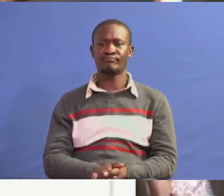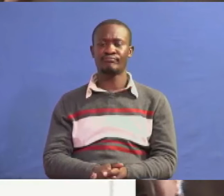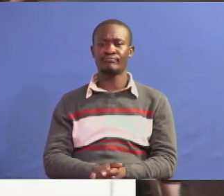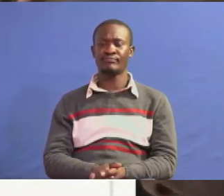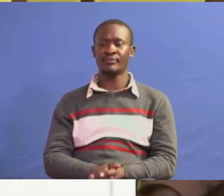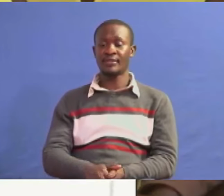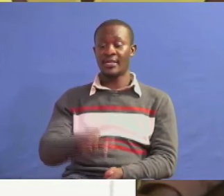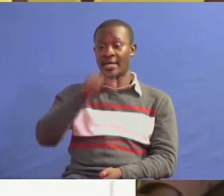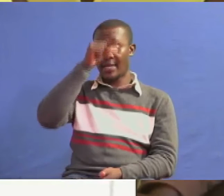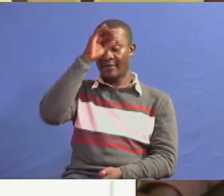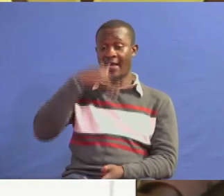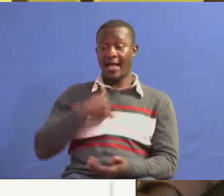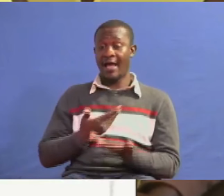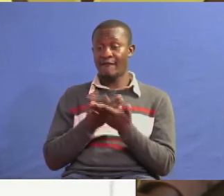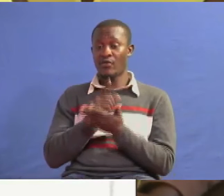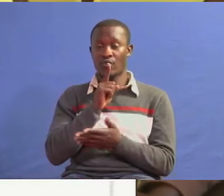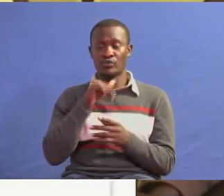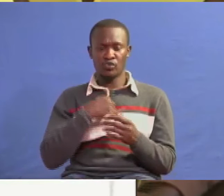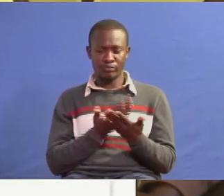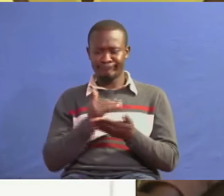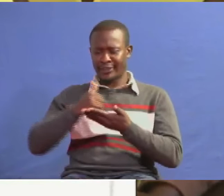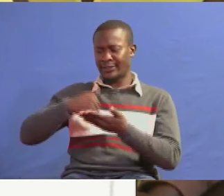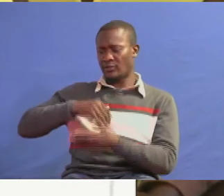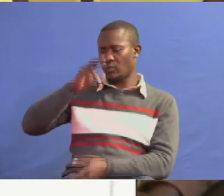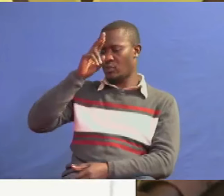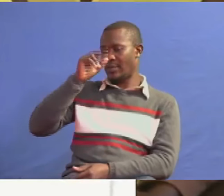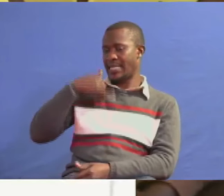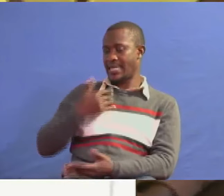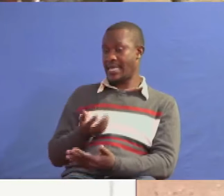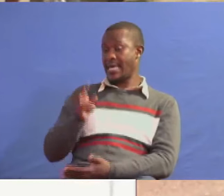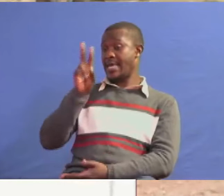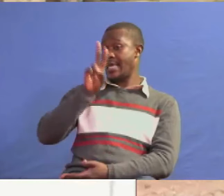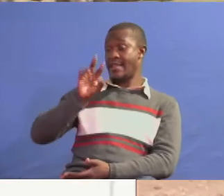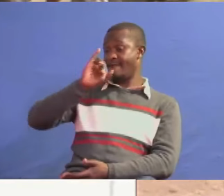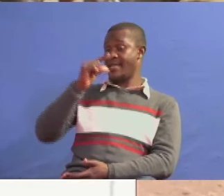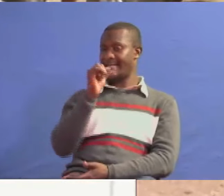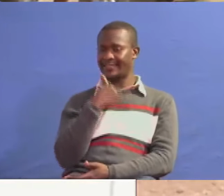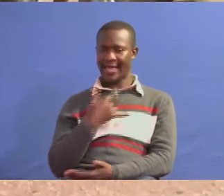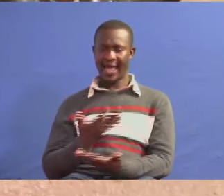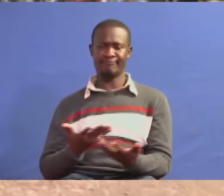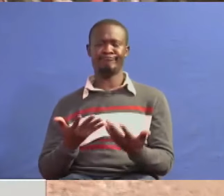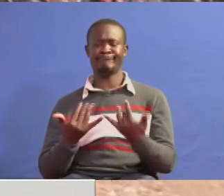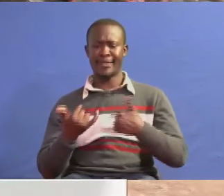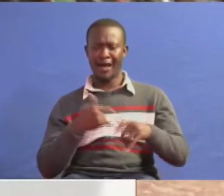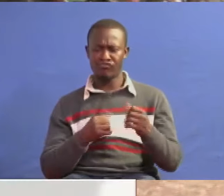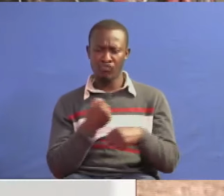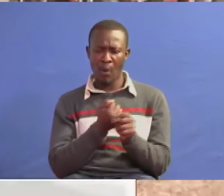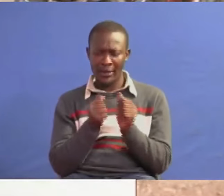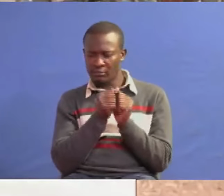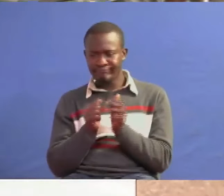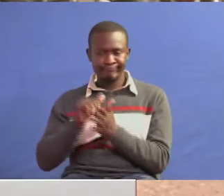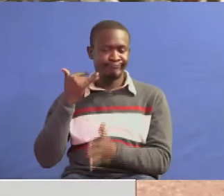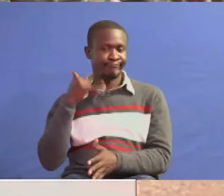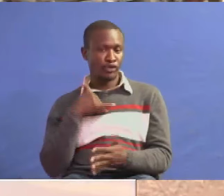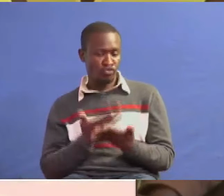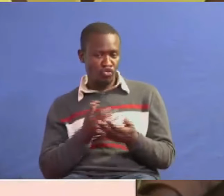The government has issued a stern warning to a section of police officers in Vihiga County who are allegedly colluding with criminals to